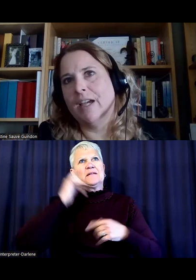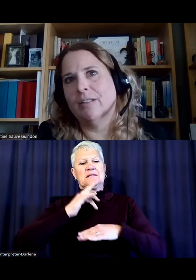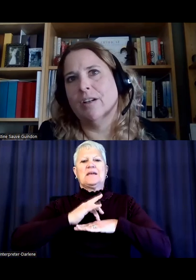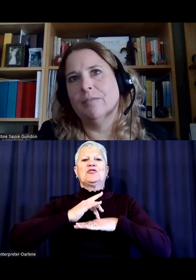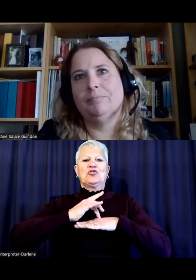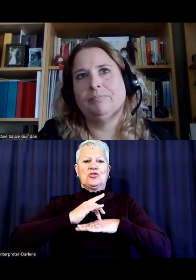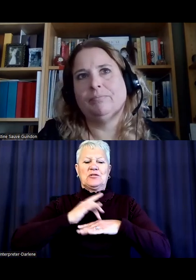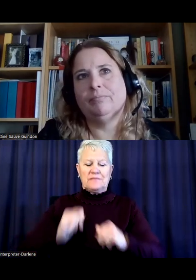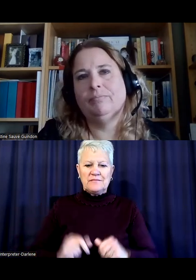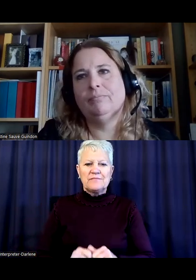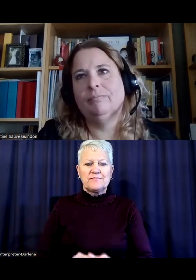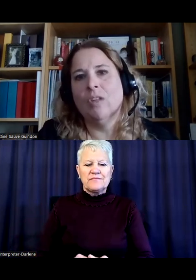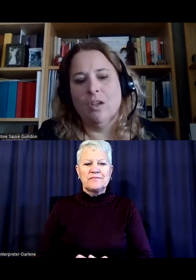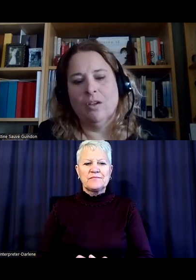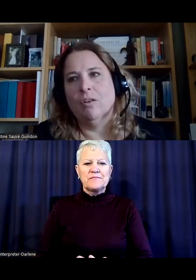tactile.